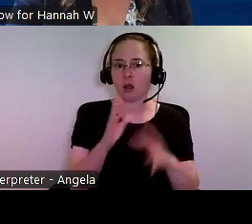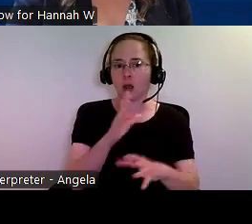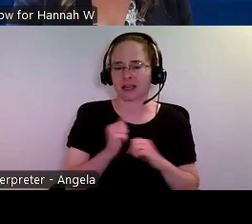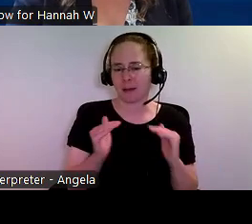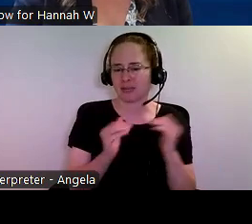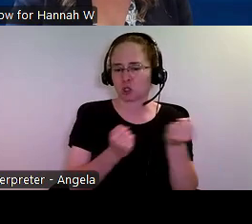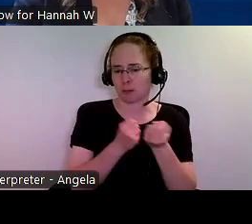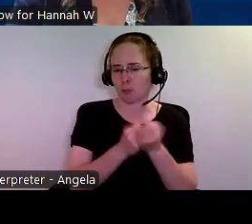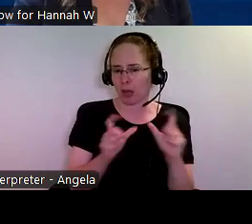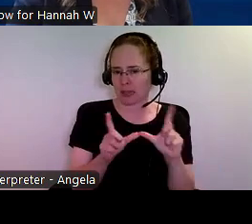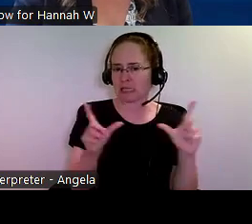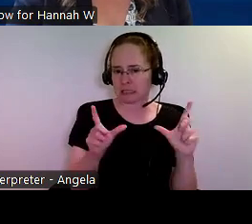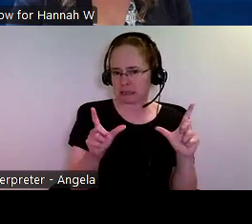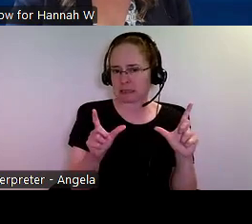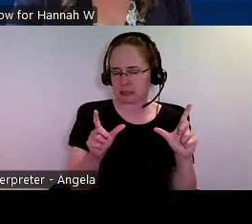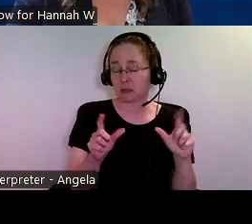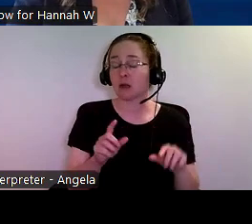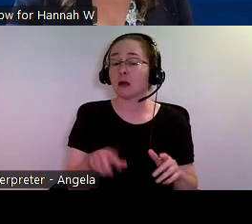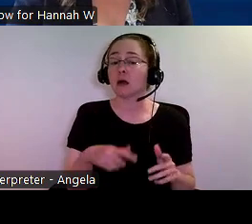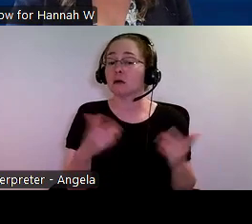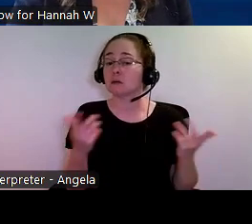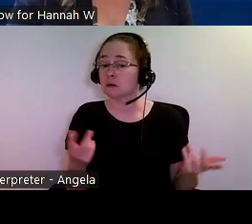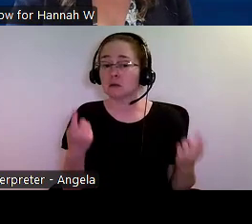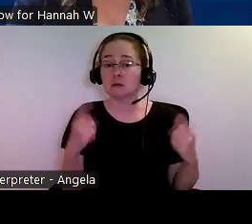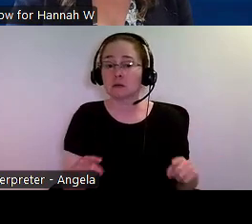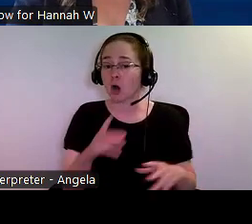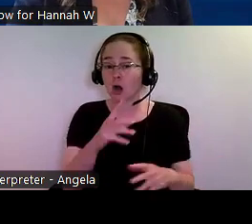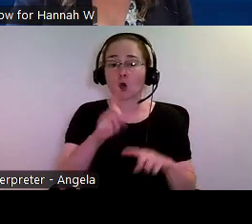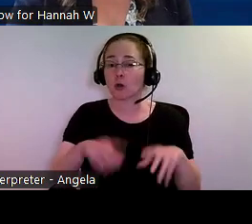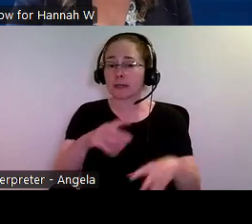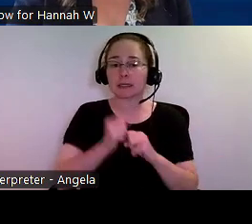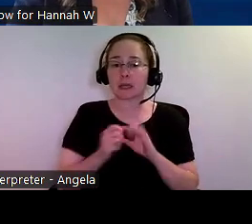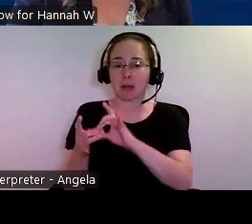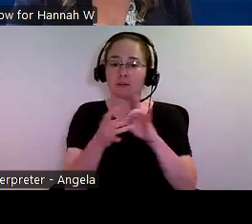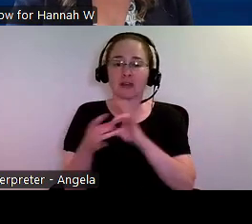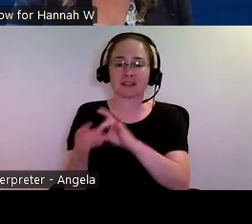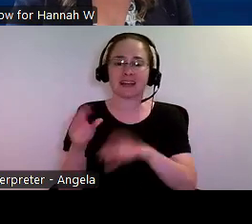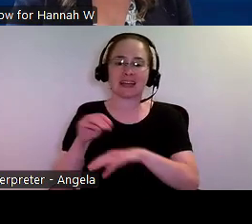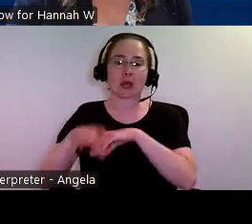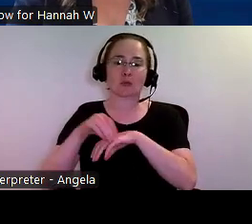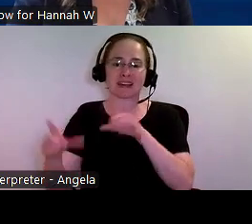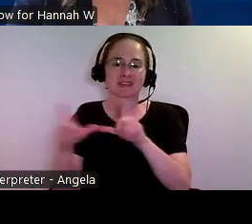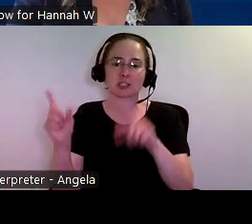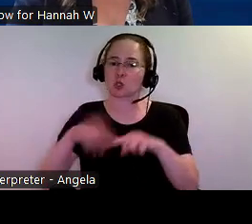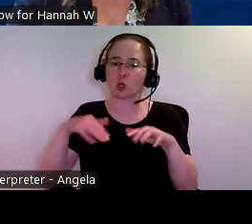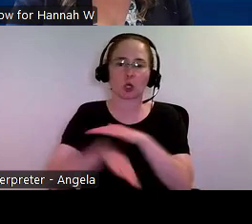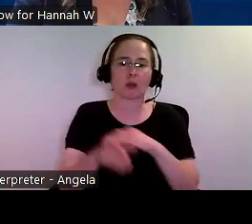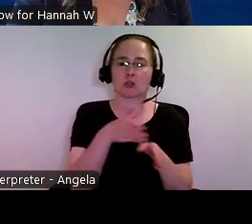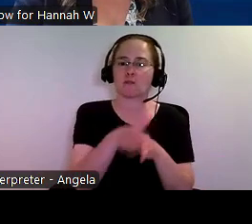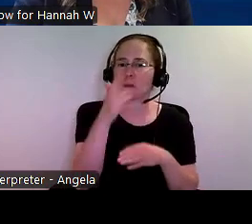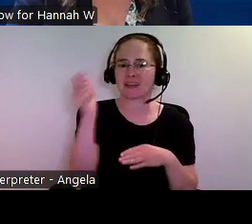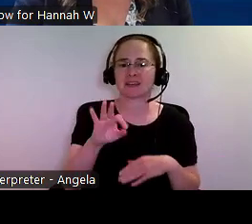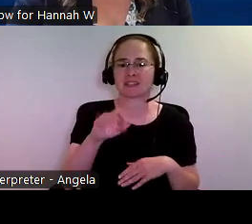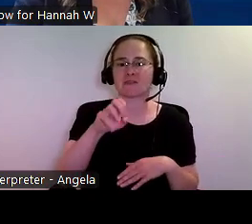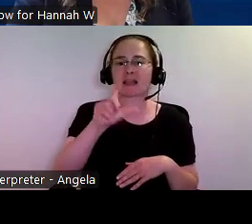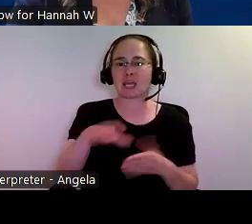support license, but then was not able to get my affiliated counselor license or go into the field due to felony record